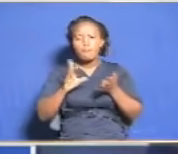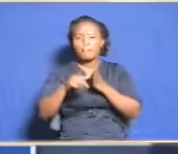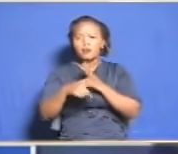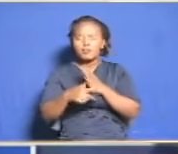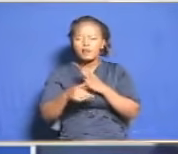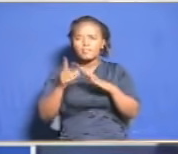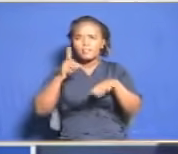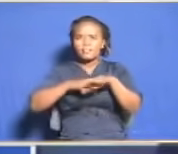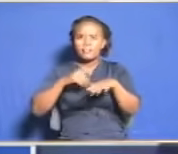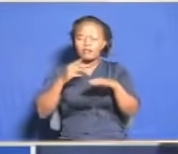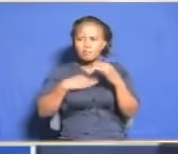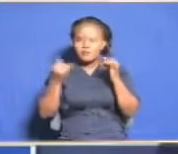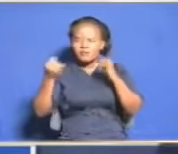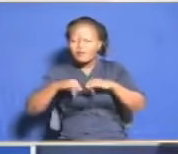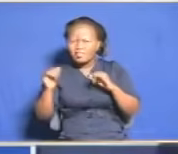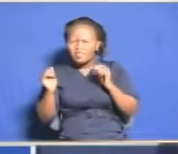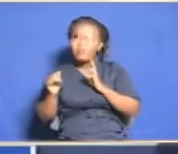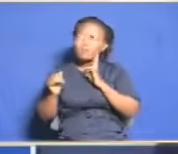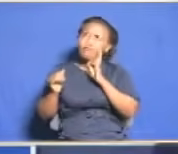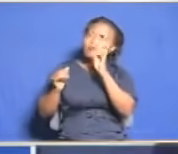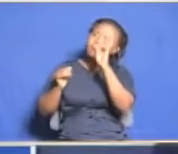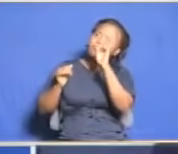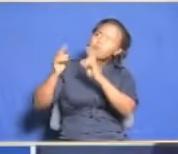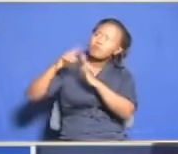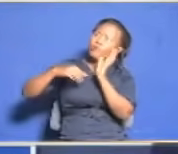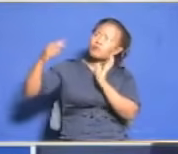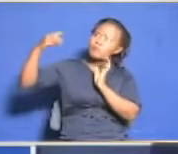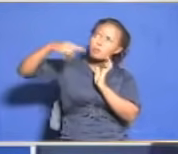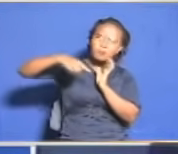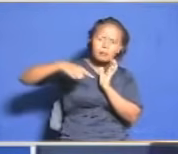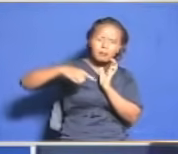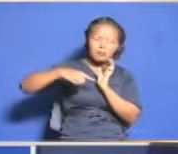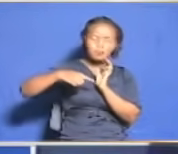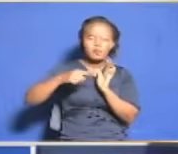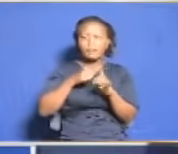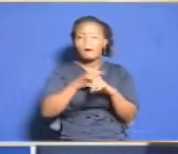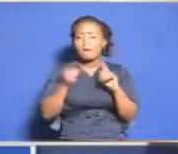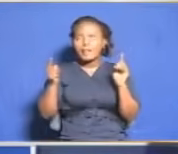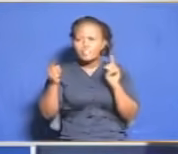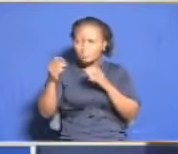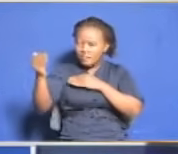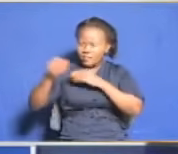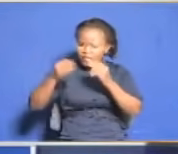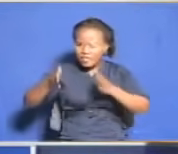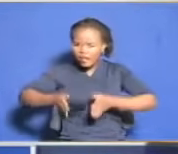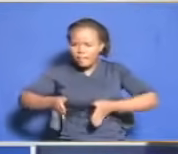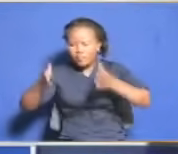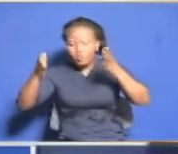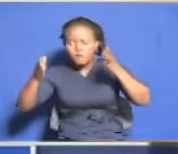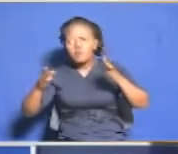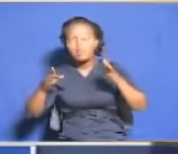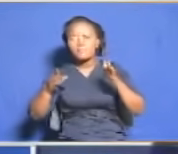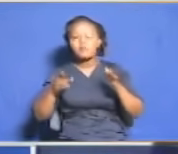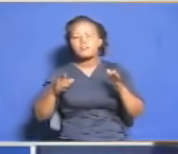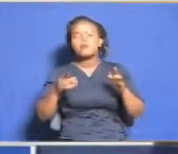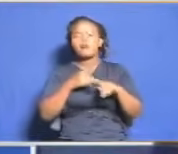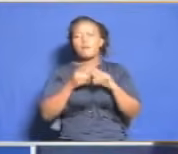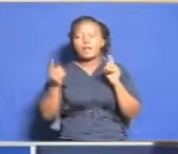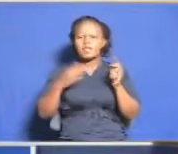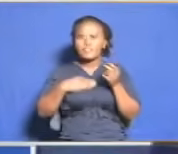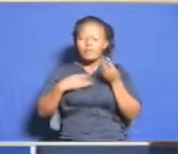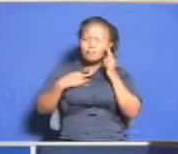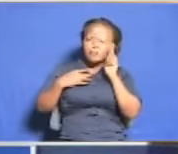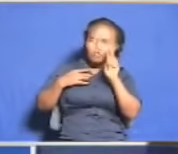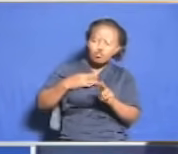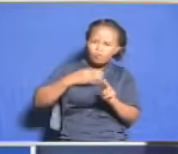Kutoa kichwa ndio naangalia nini imeanguka kwa siko karibu na mti. Iko kwa barabara na hakuna kitu. Ndio niliona nyoka